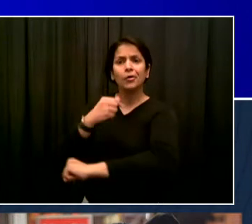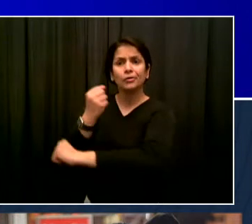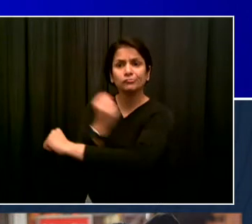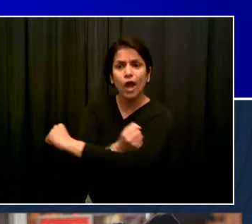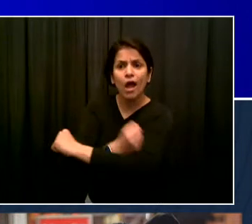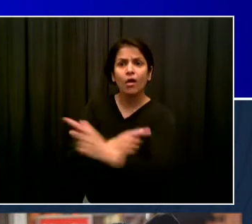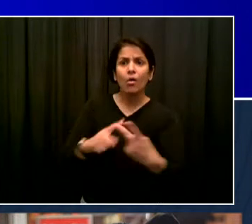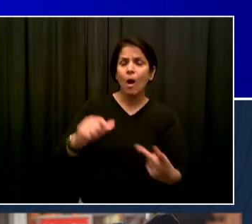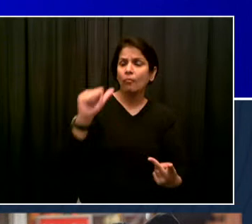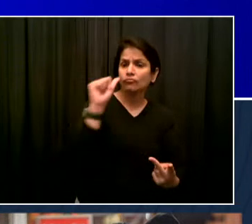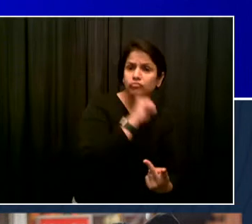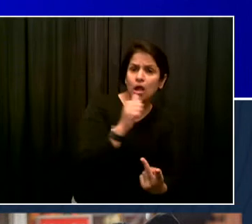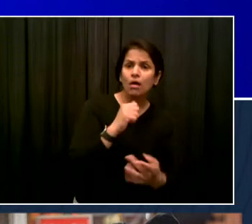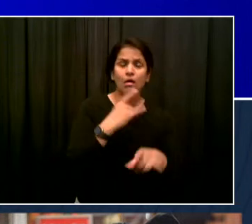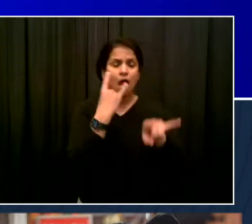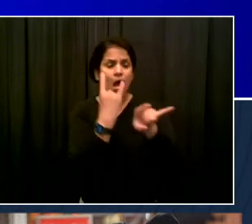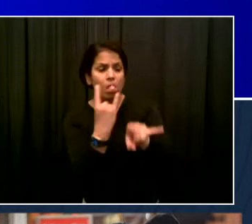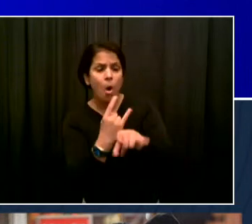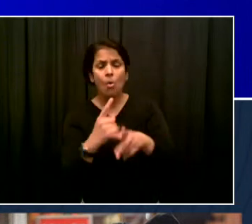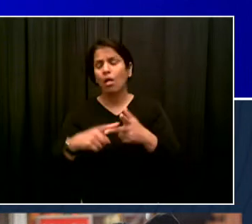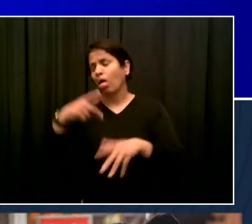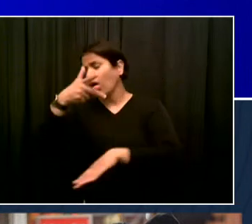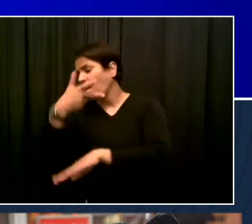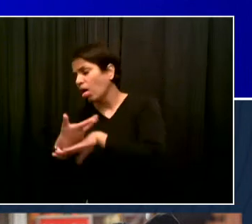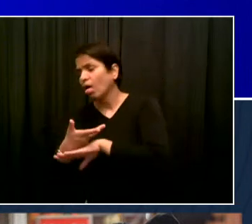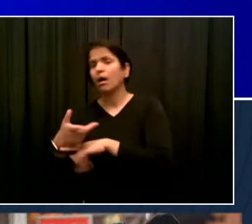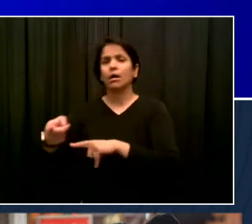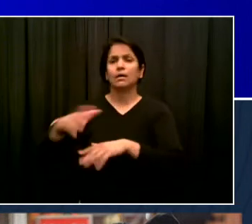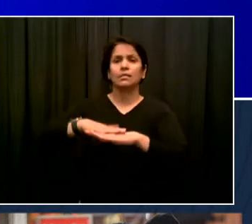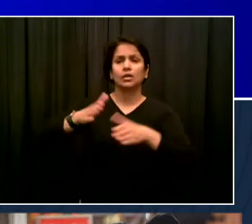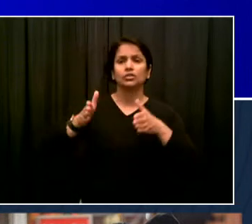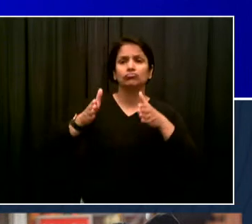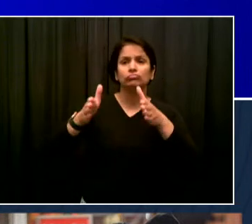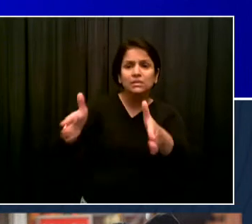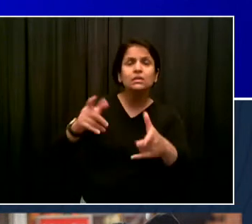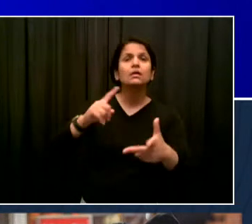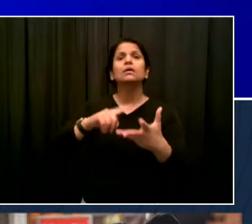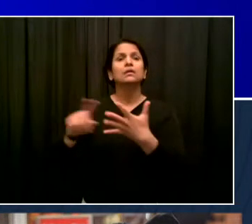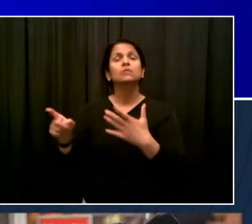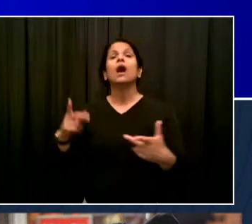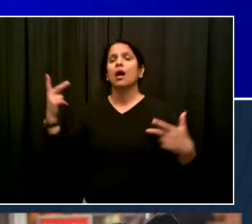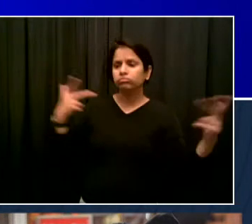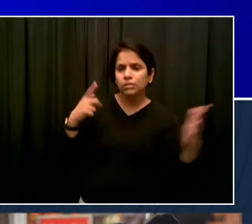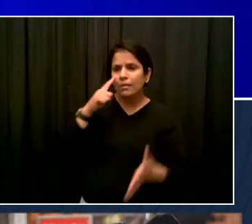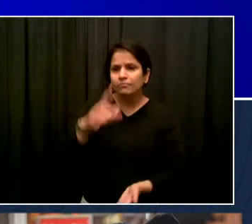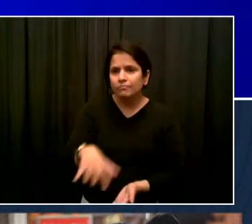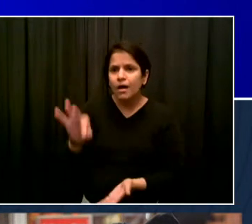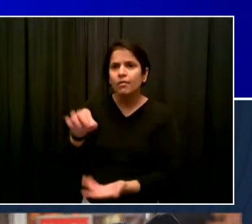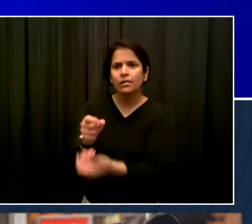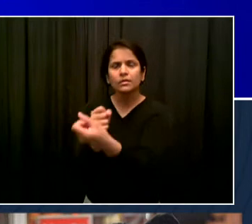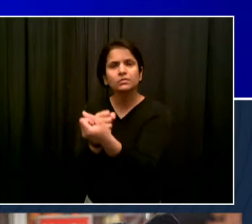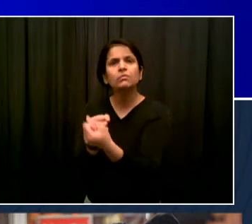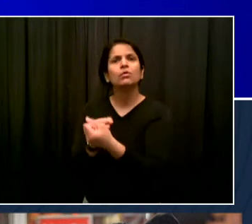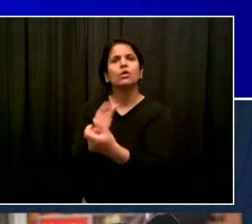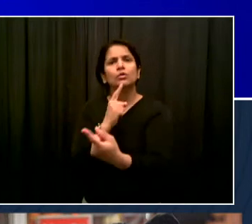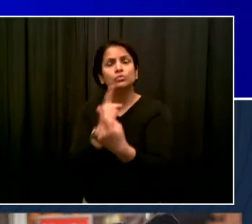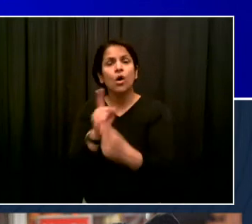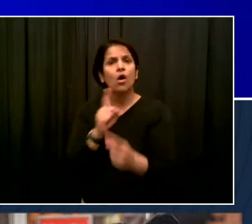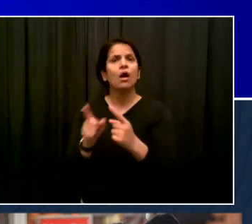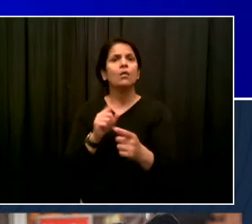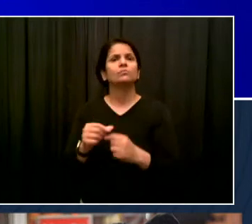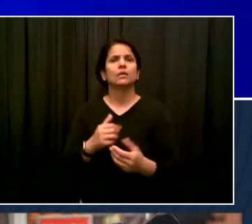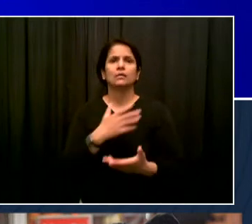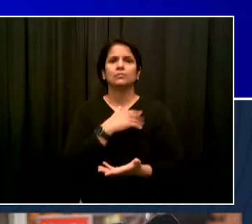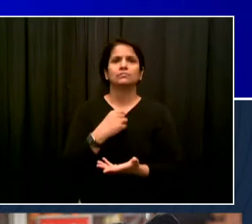hundreds more New Yorkers at any point, make sure that people get immediate and intensive help.